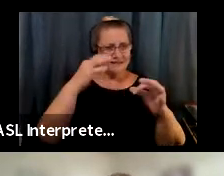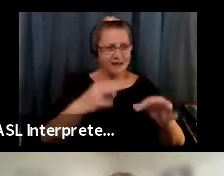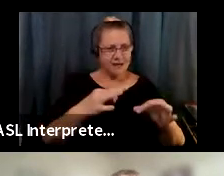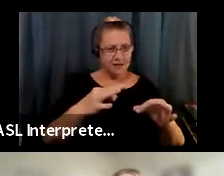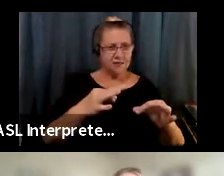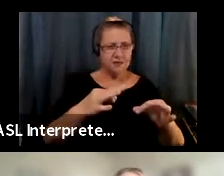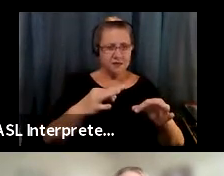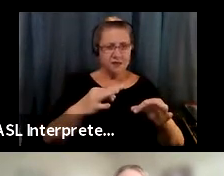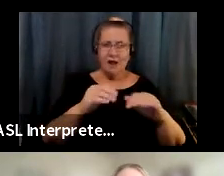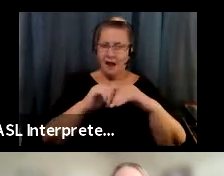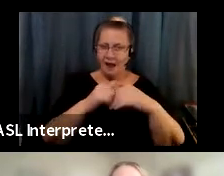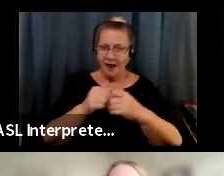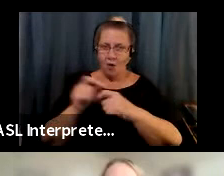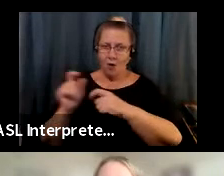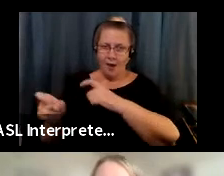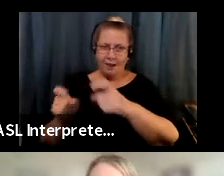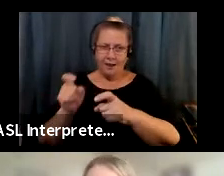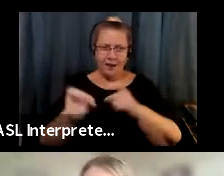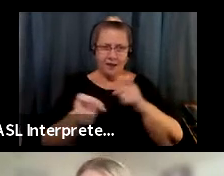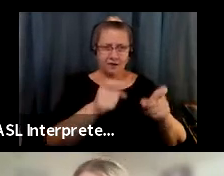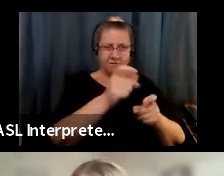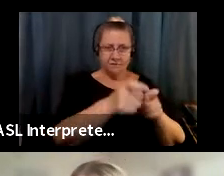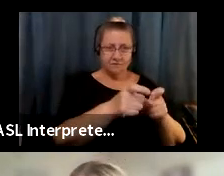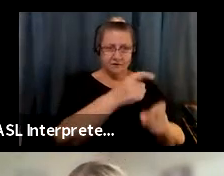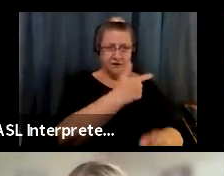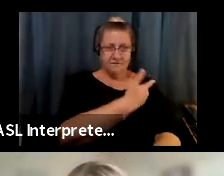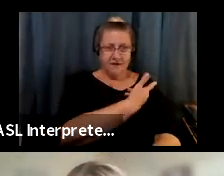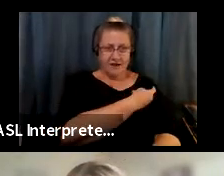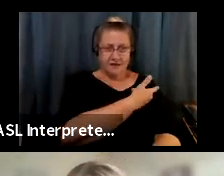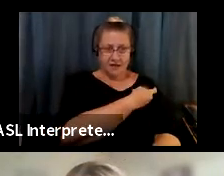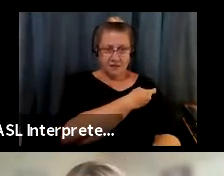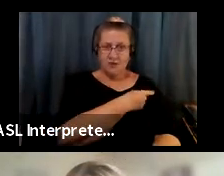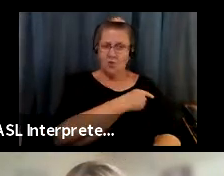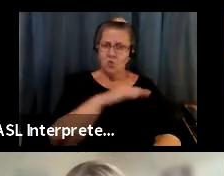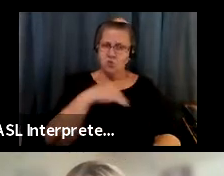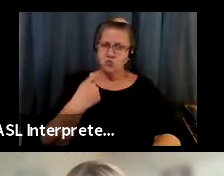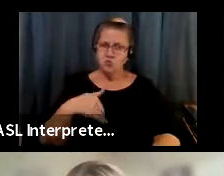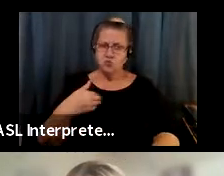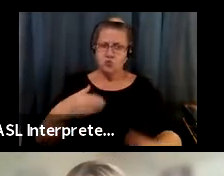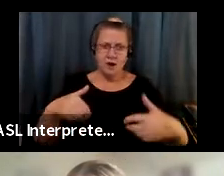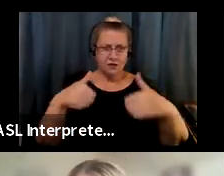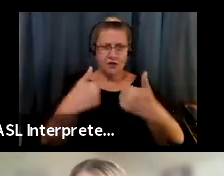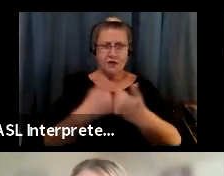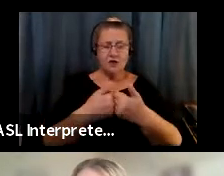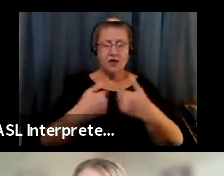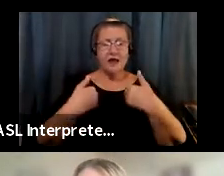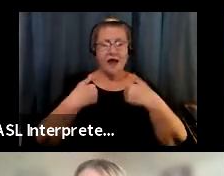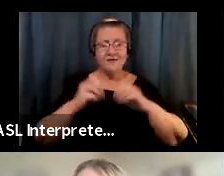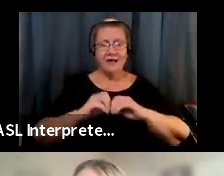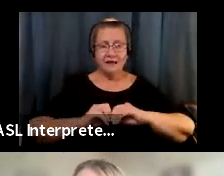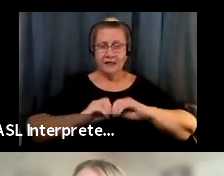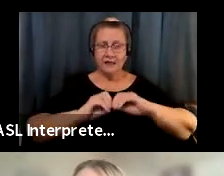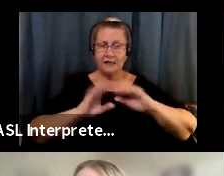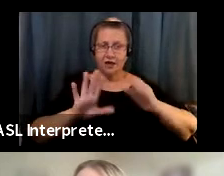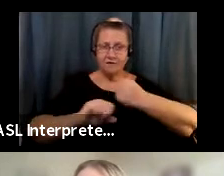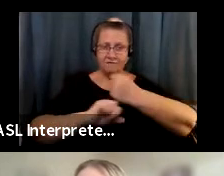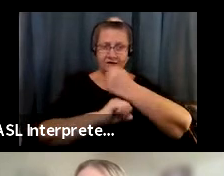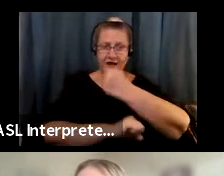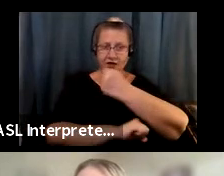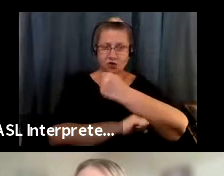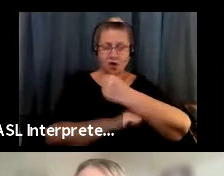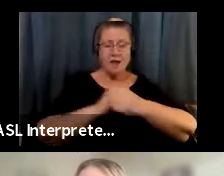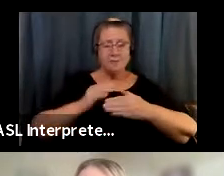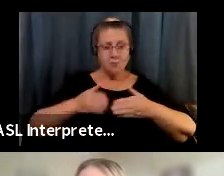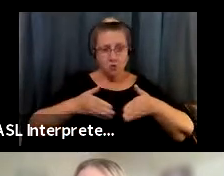vaccines, how they would be allocated, was indeed challenging, and having a clear foundational and procedural allocation